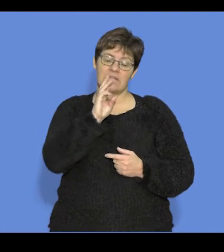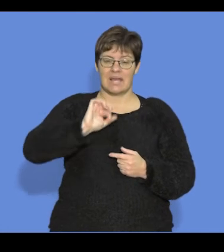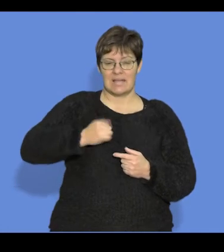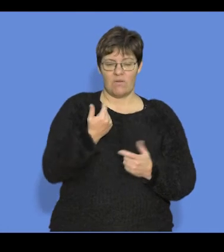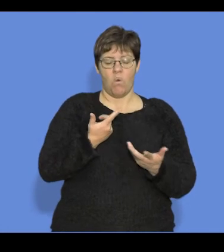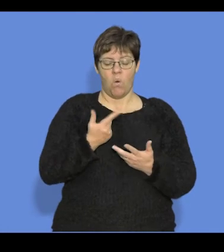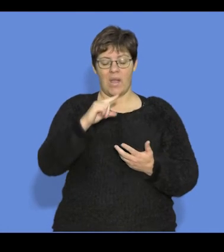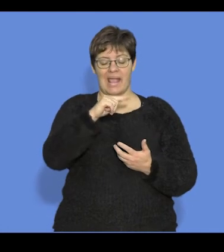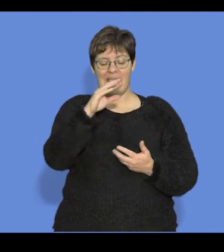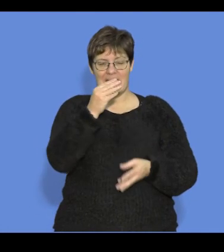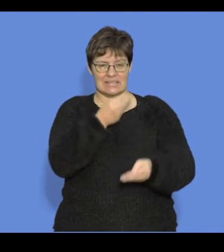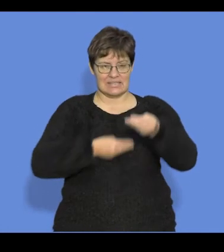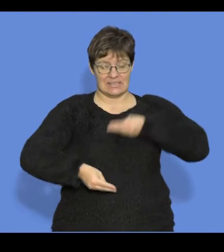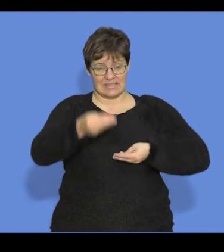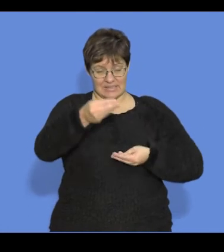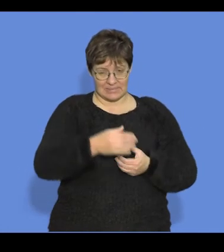gaseous exchange.